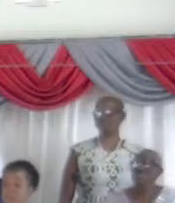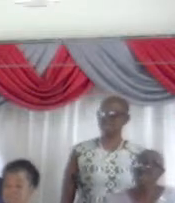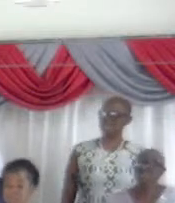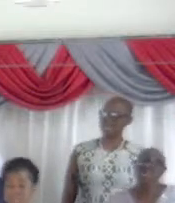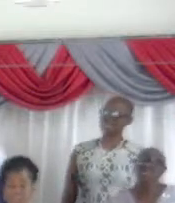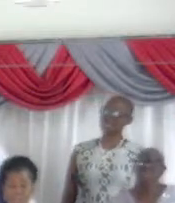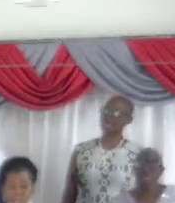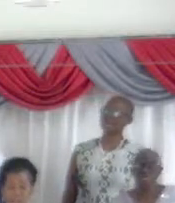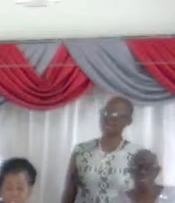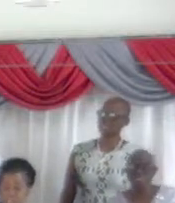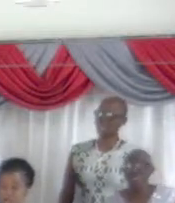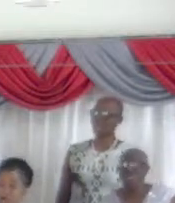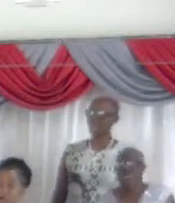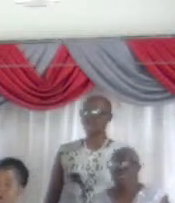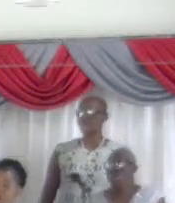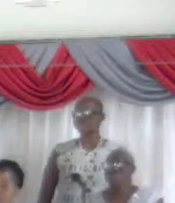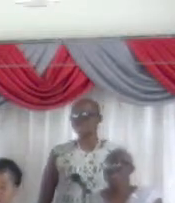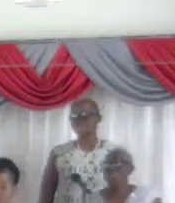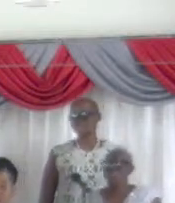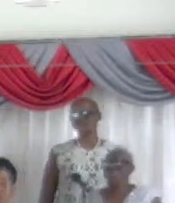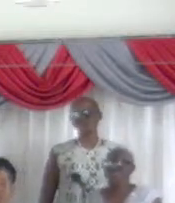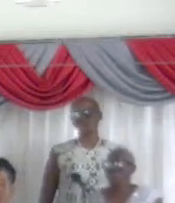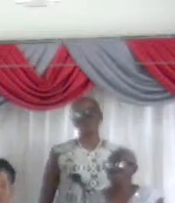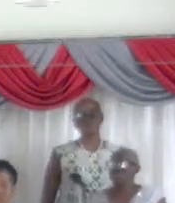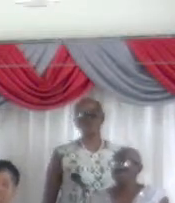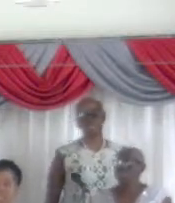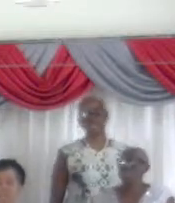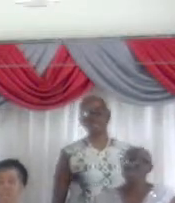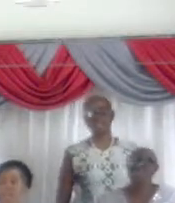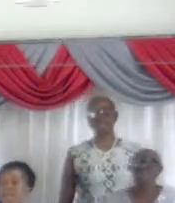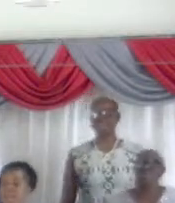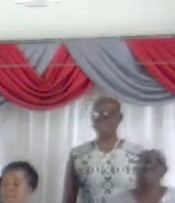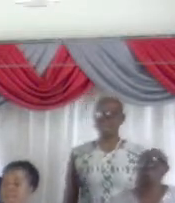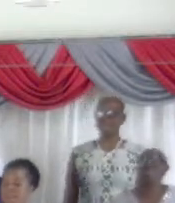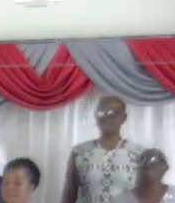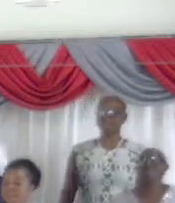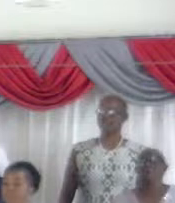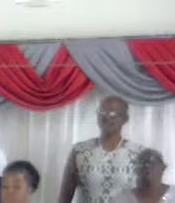from me. And I rejoice,